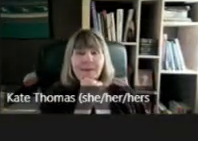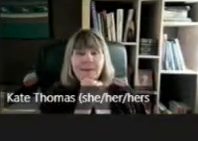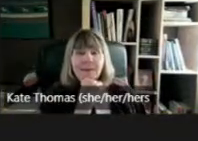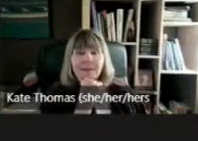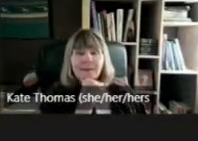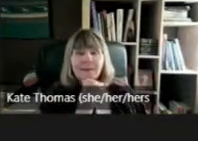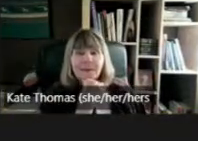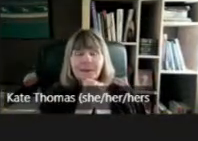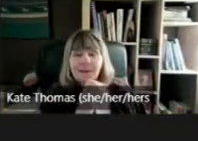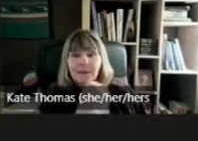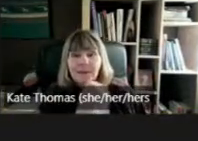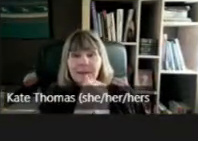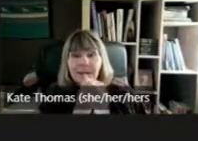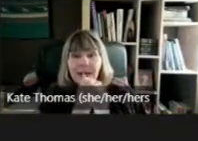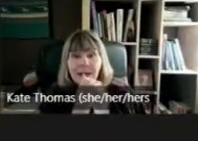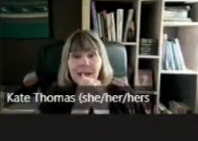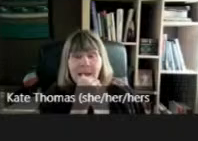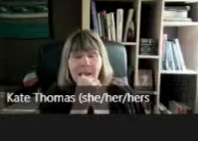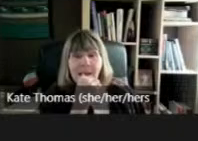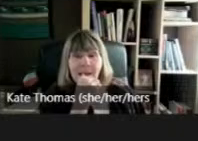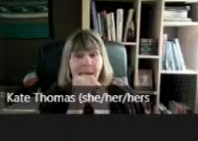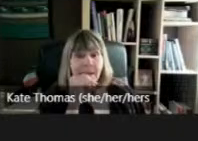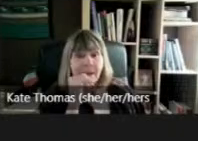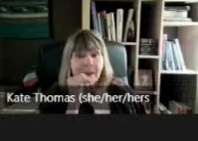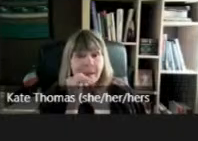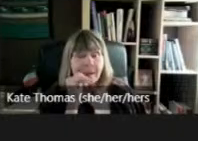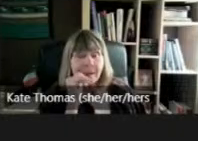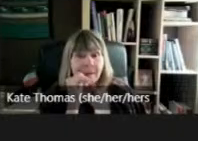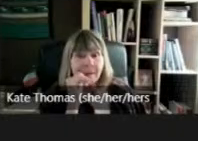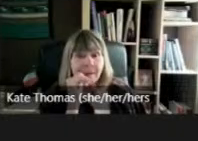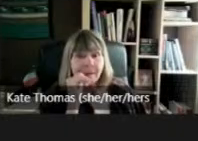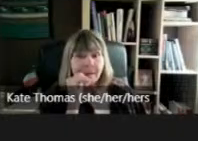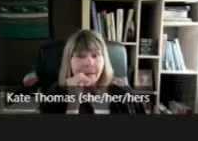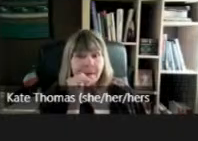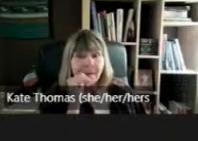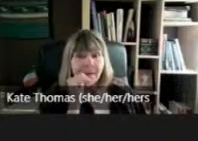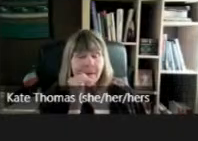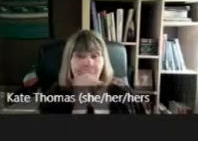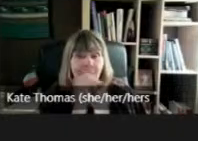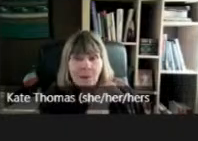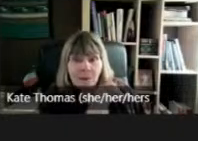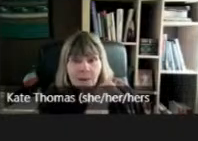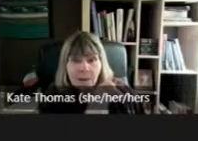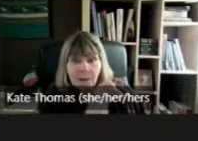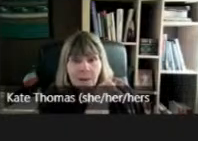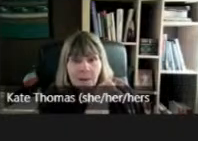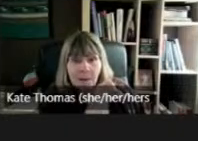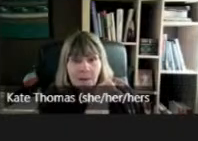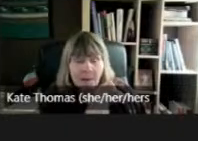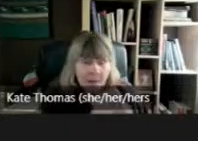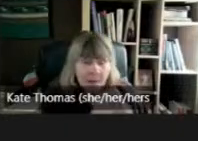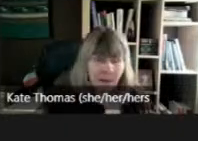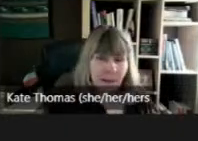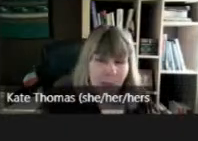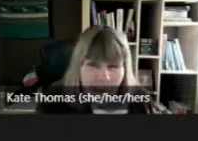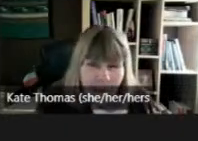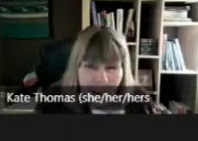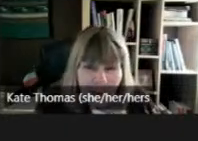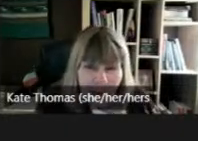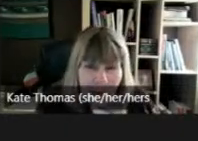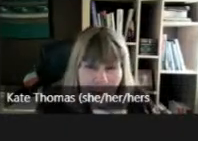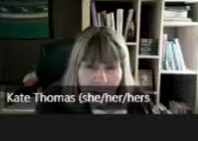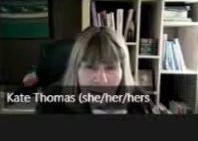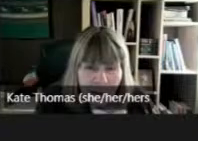you give me I have a question from the audience. Can you give me a comparison of compassion with a companion, correct? No. Compassion